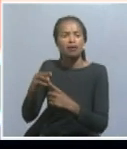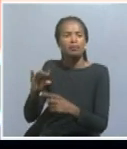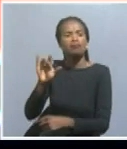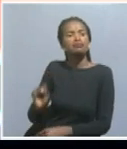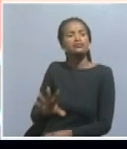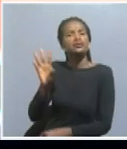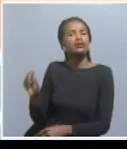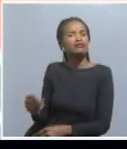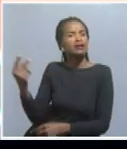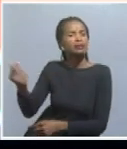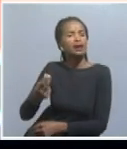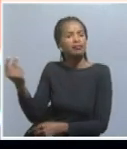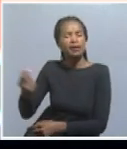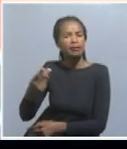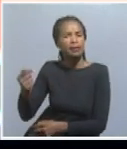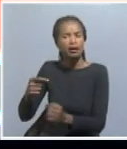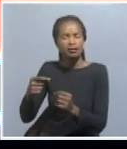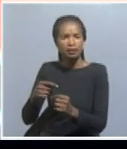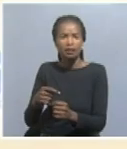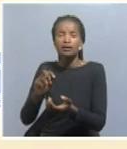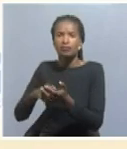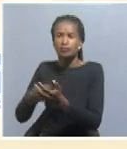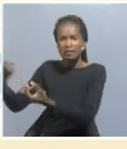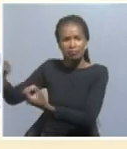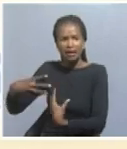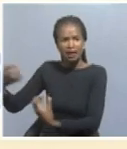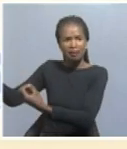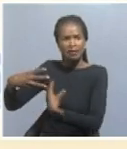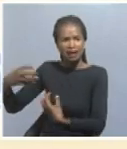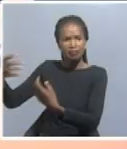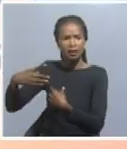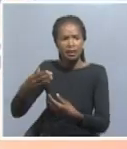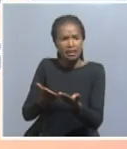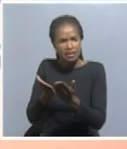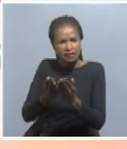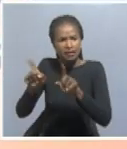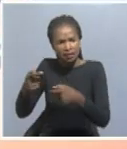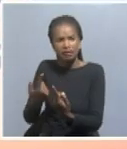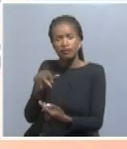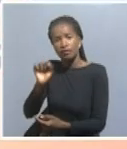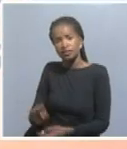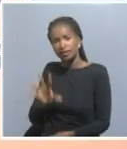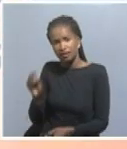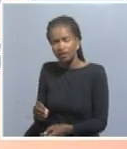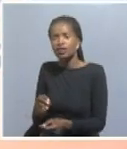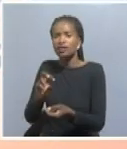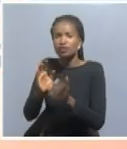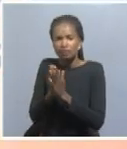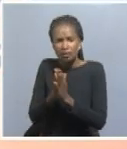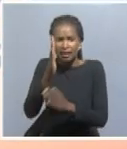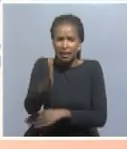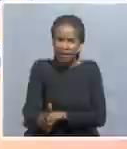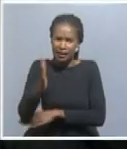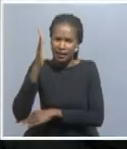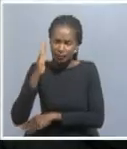is facilitated, but also that the flow of goods, particularly at border crossings, is expedited. As you